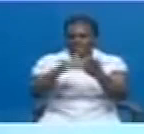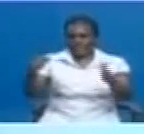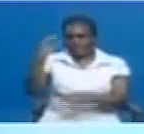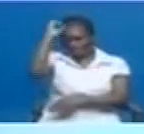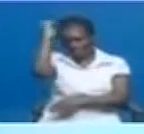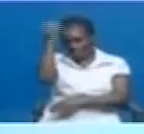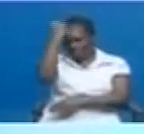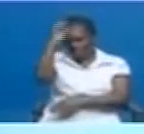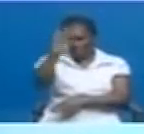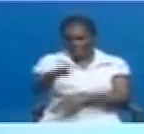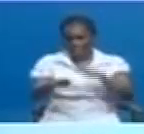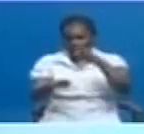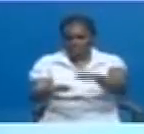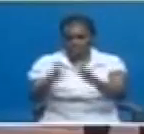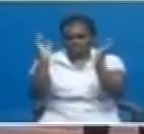Nyayo National Stadium.